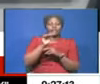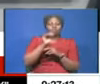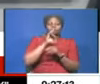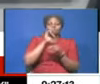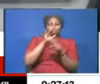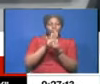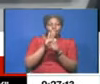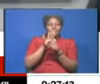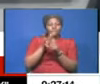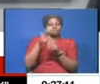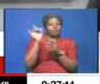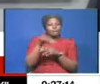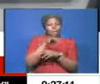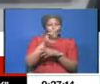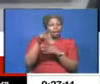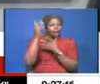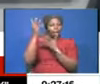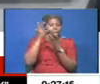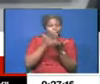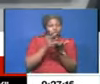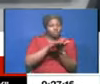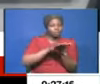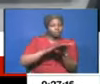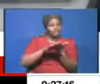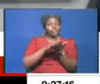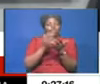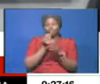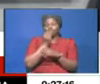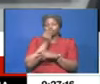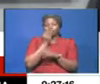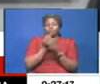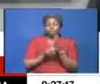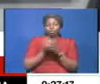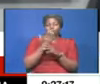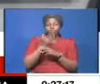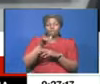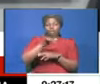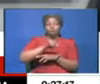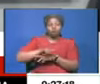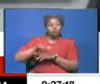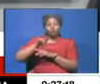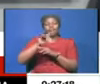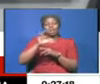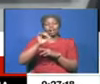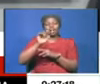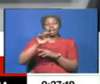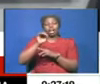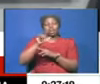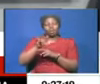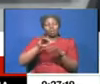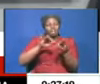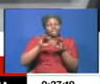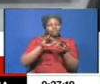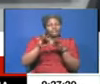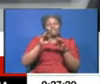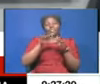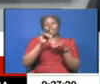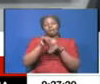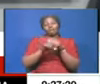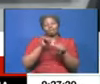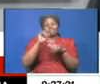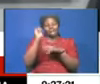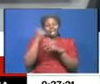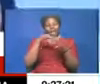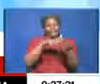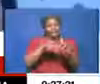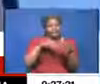food commodities produced locally. Caroline Njenga breaks down the vision for Kenya's agriculture in the